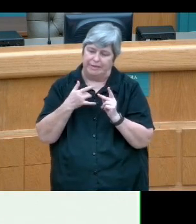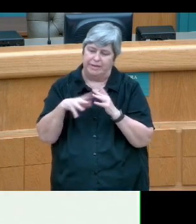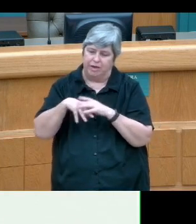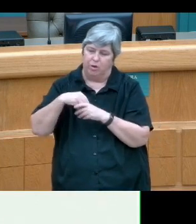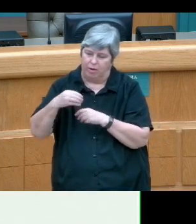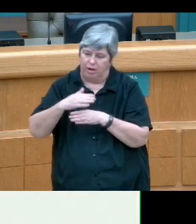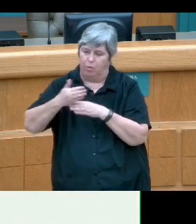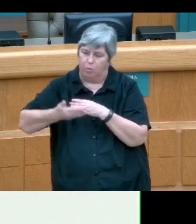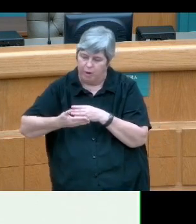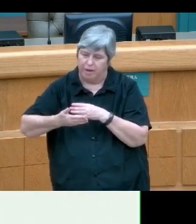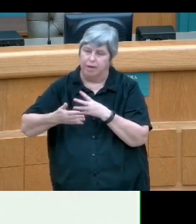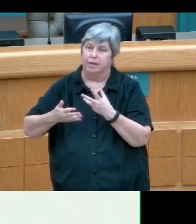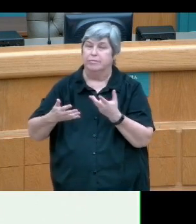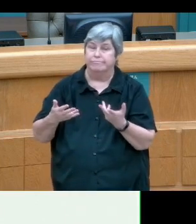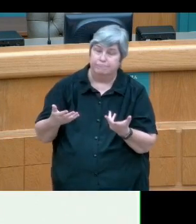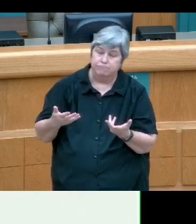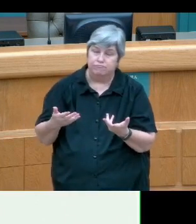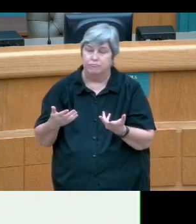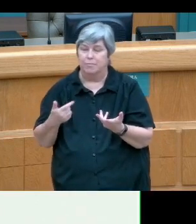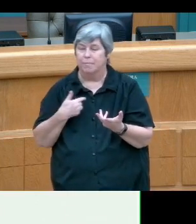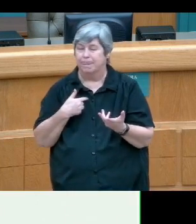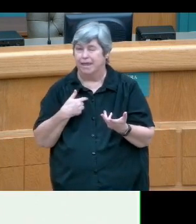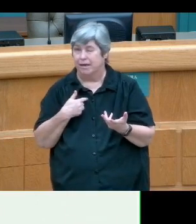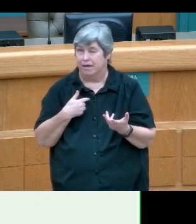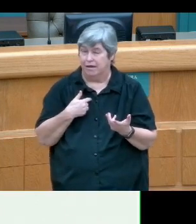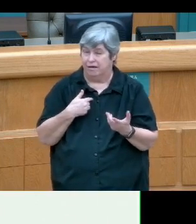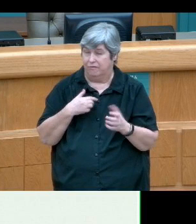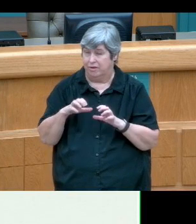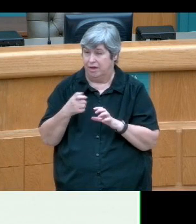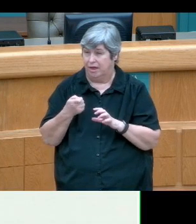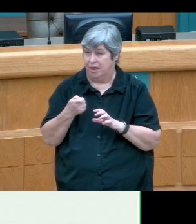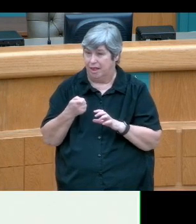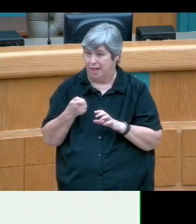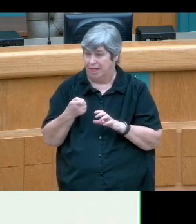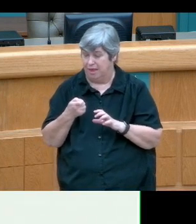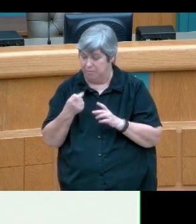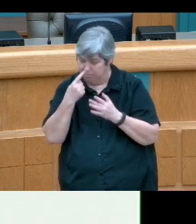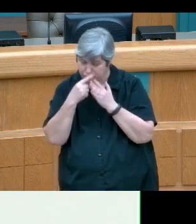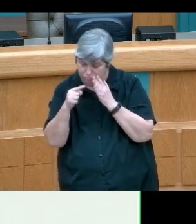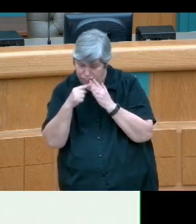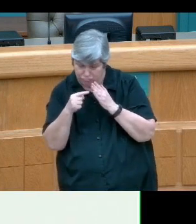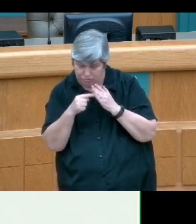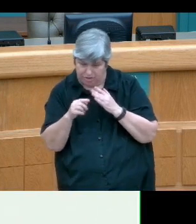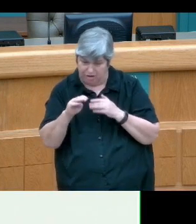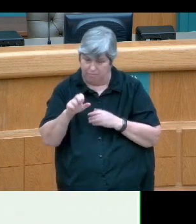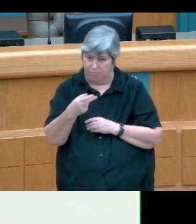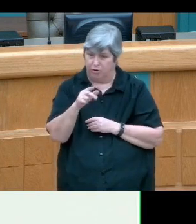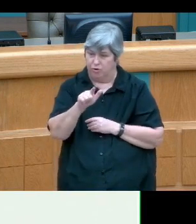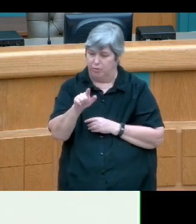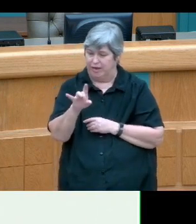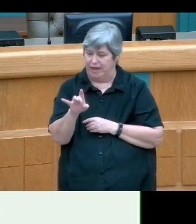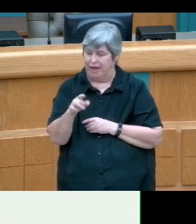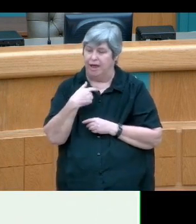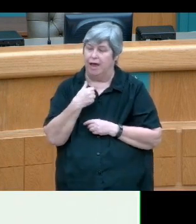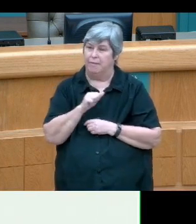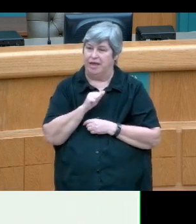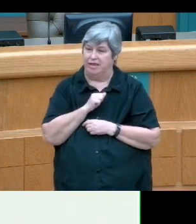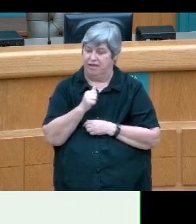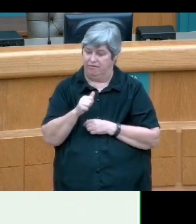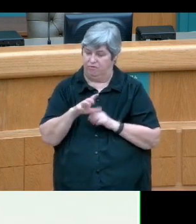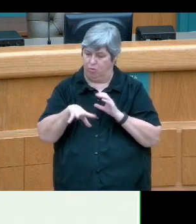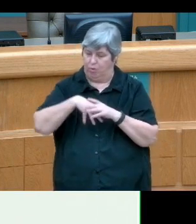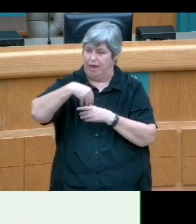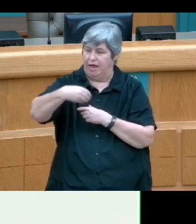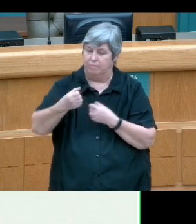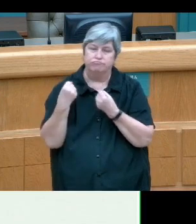the weekends. I've done a little bit of ground truthing of this. On March 28th, I went out personally